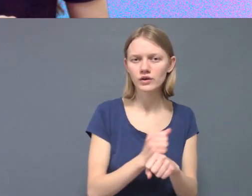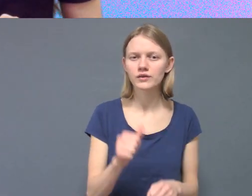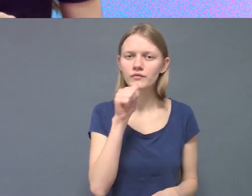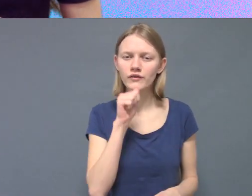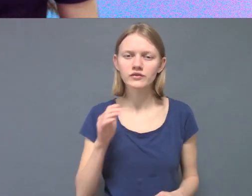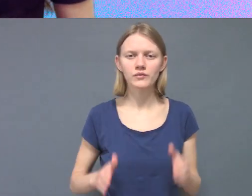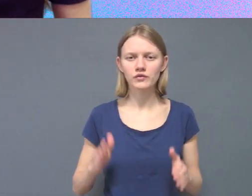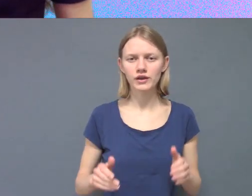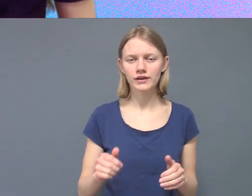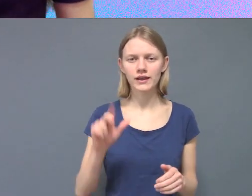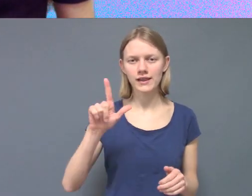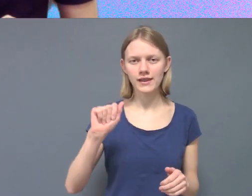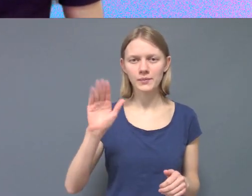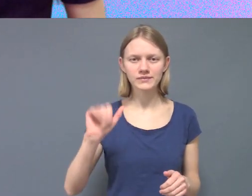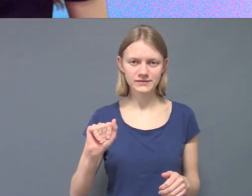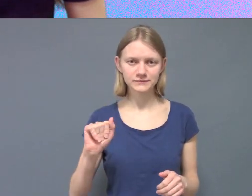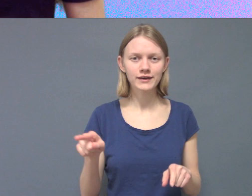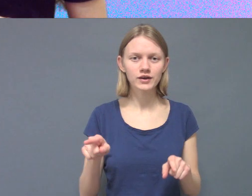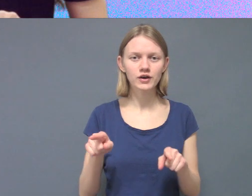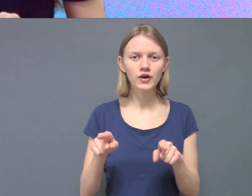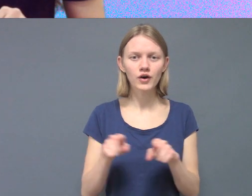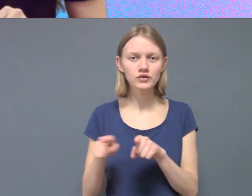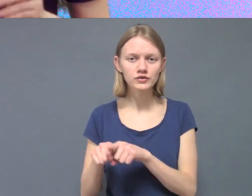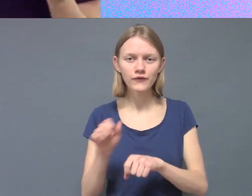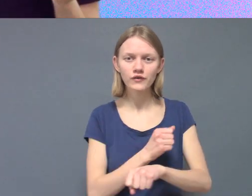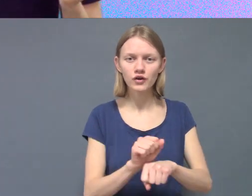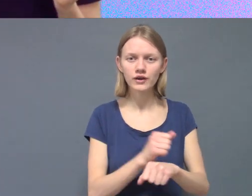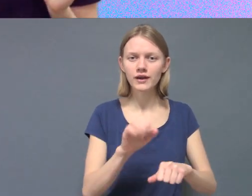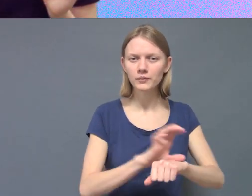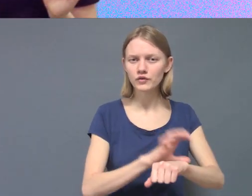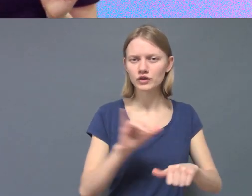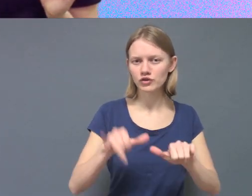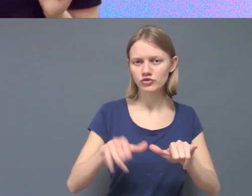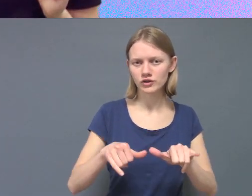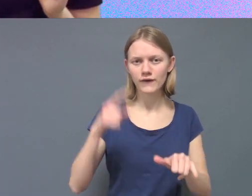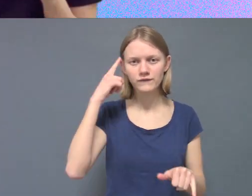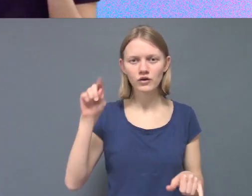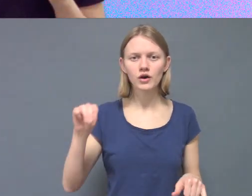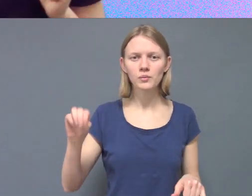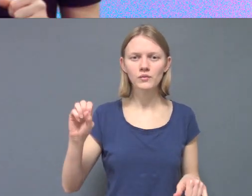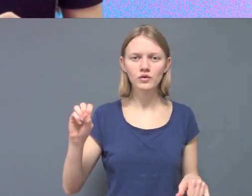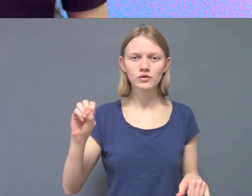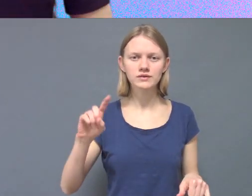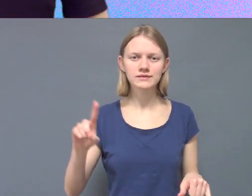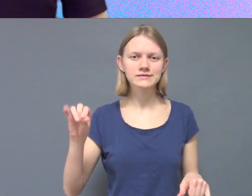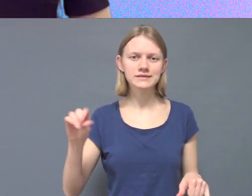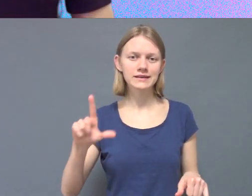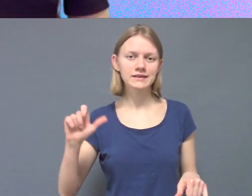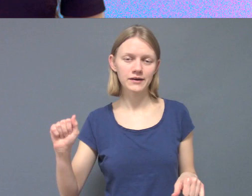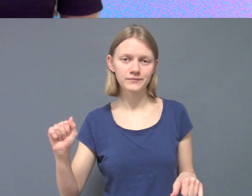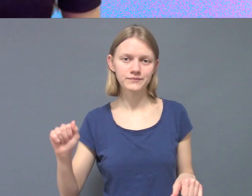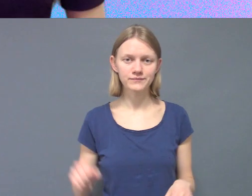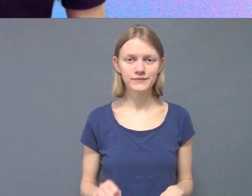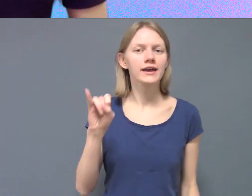while working in the CMU Personal Robotics Lab, where he did research for the Herb Robotics platform. And he also worked